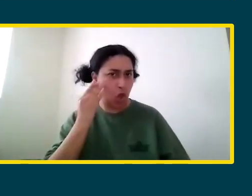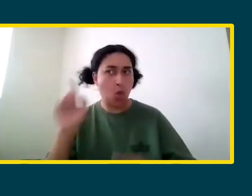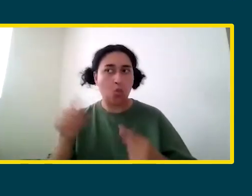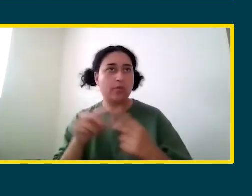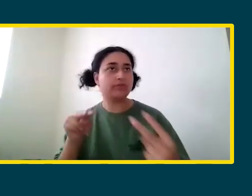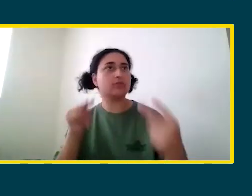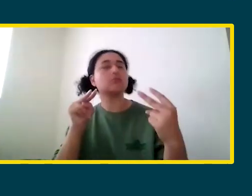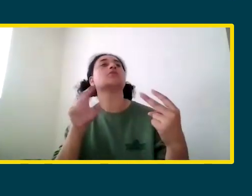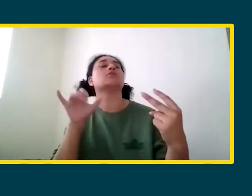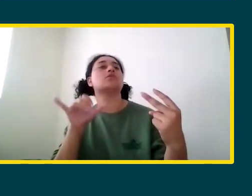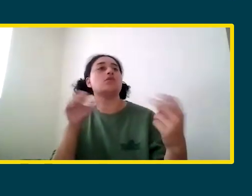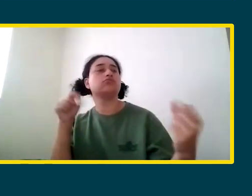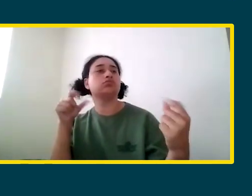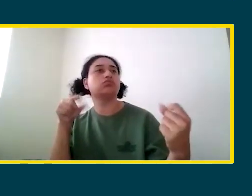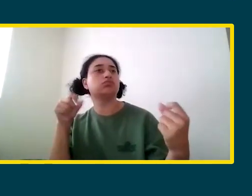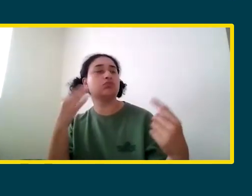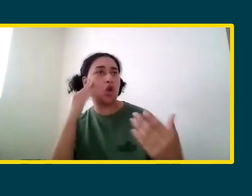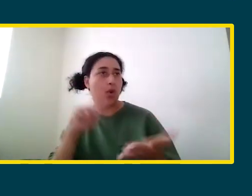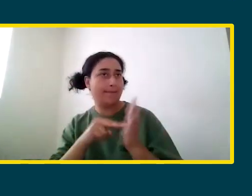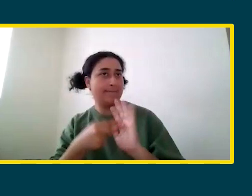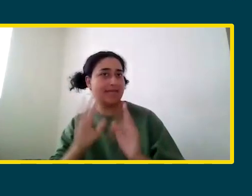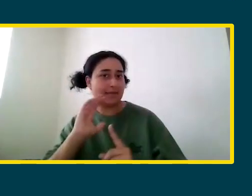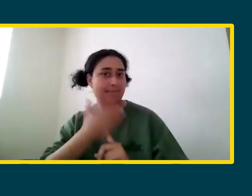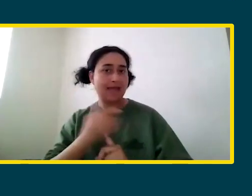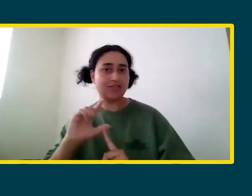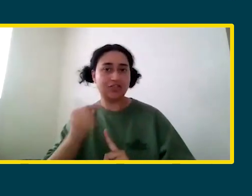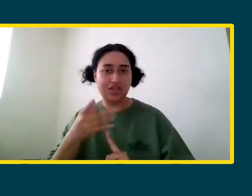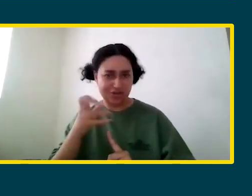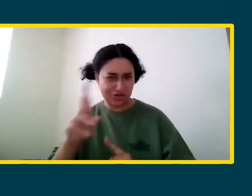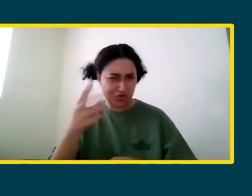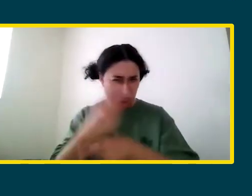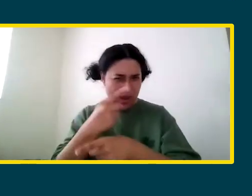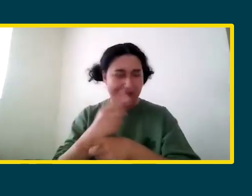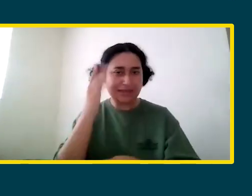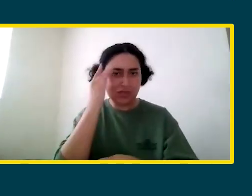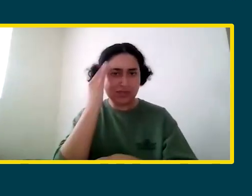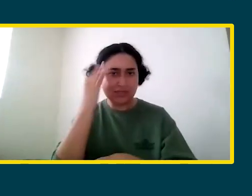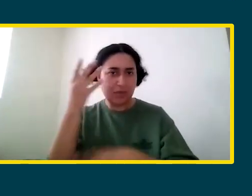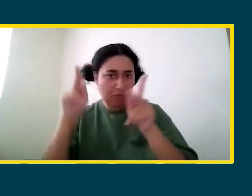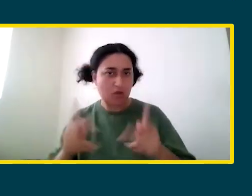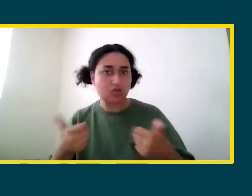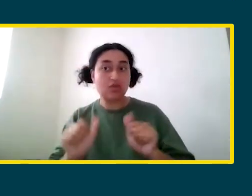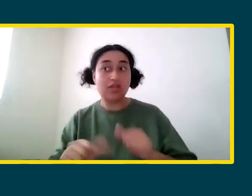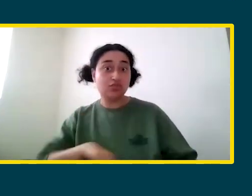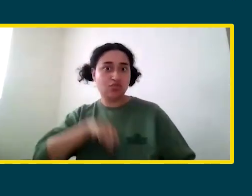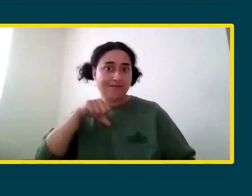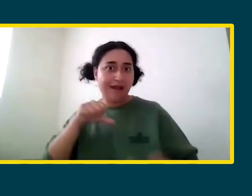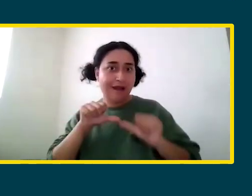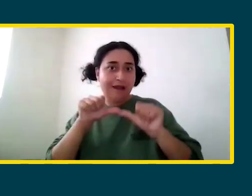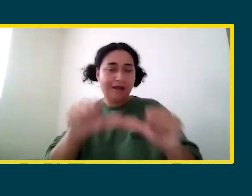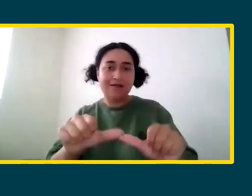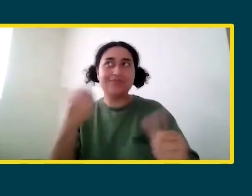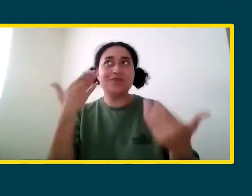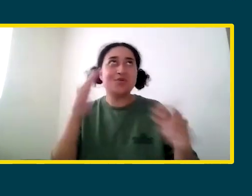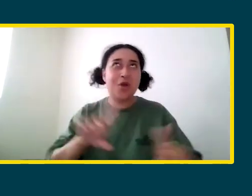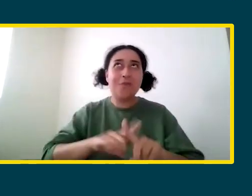and we talk about it, like, you know what it means to like mask your gender, right? Like as an autistic person to like try to survive and you don't know it,